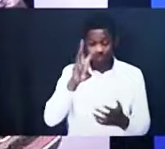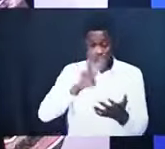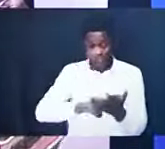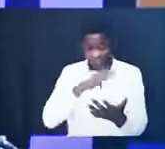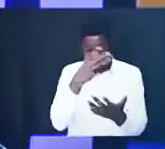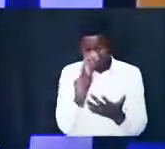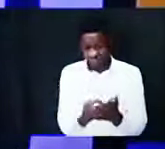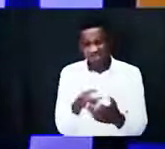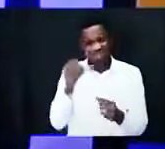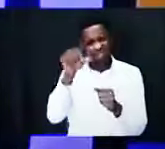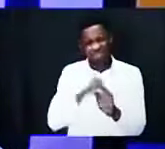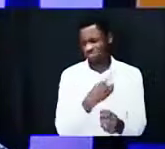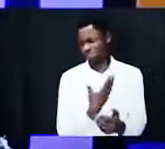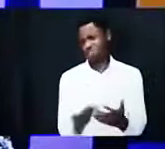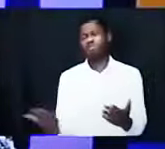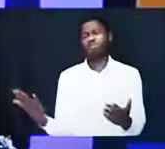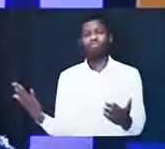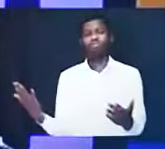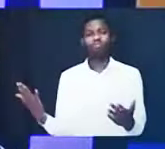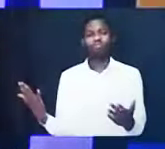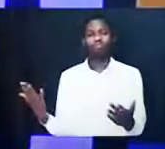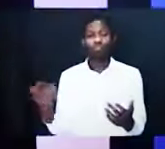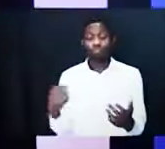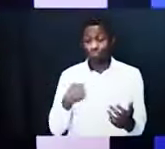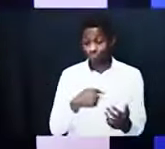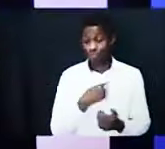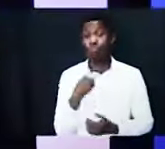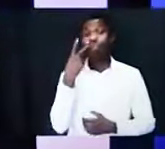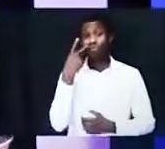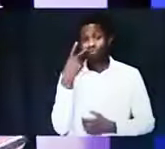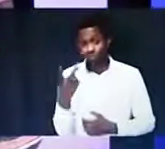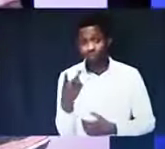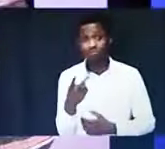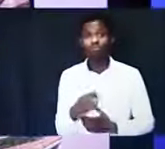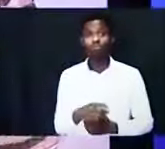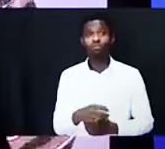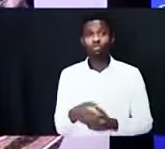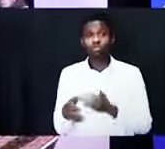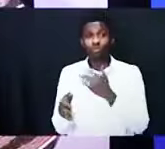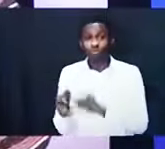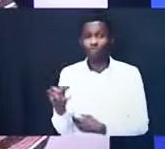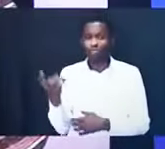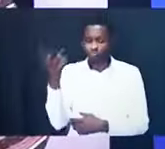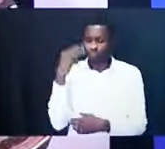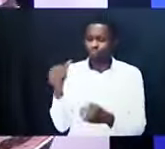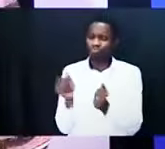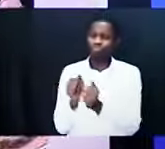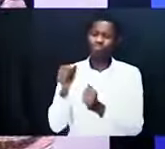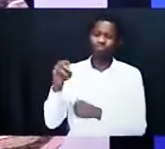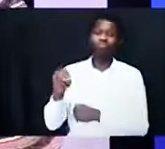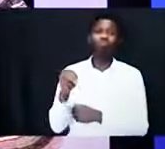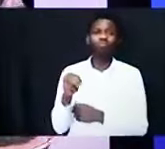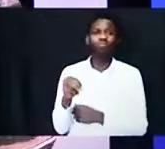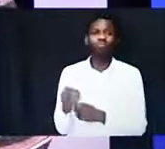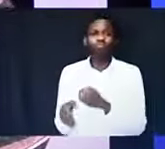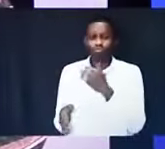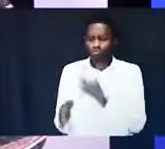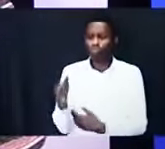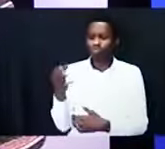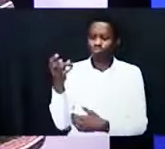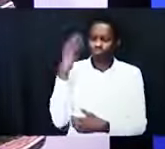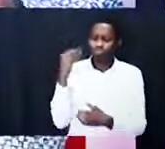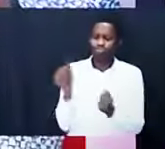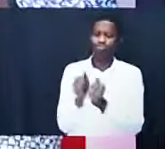everything. And we saw it. God was with him. God was with